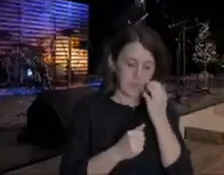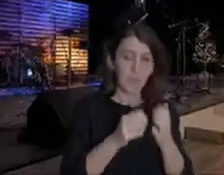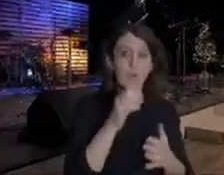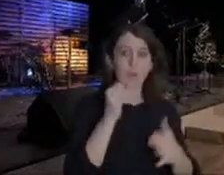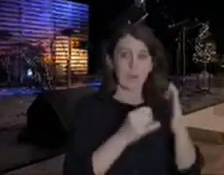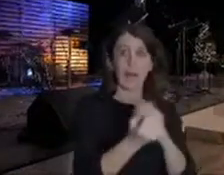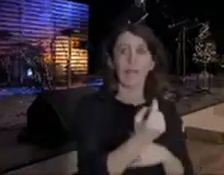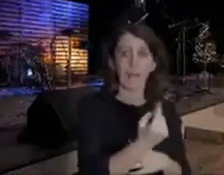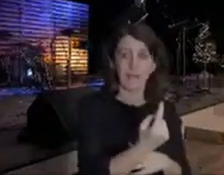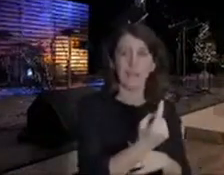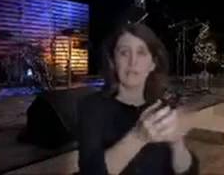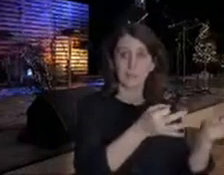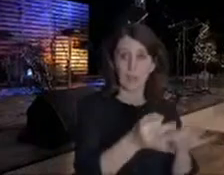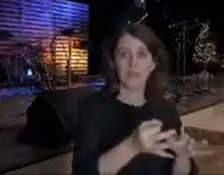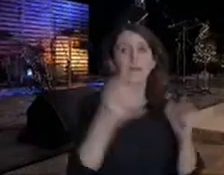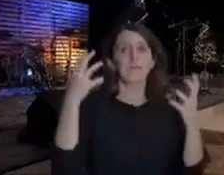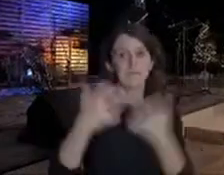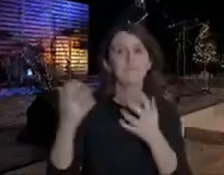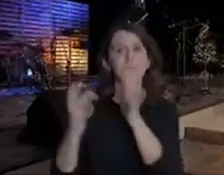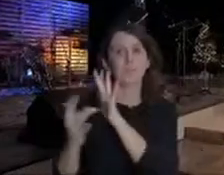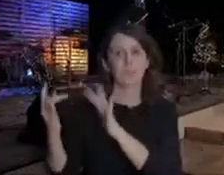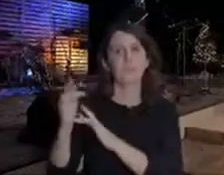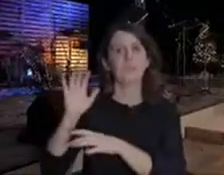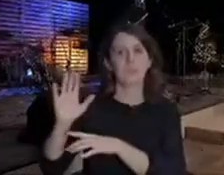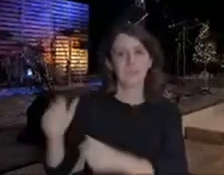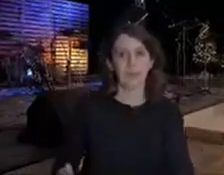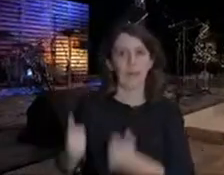chapter 11, and we see it clearly in the life of Jesus.